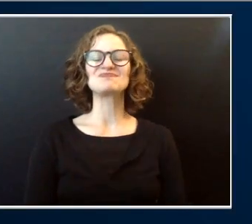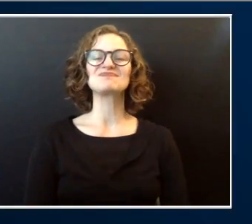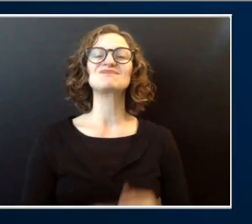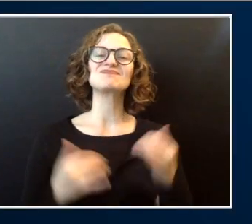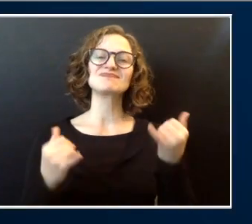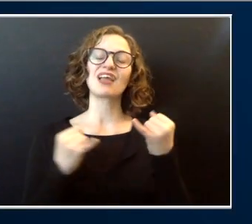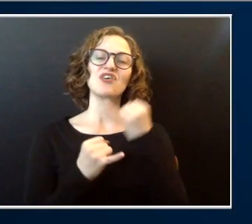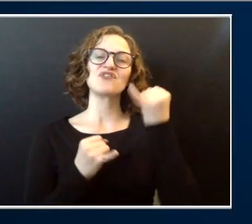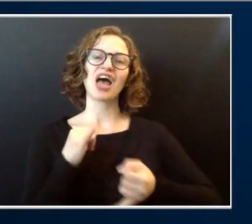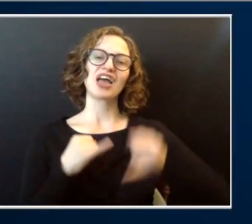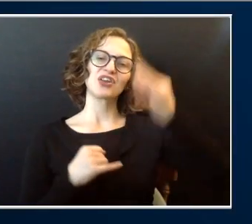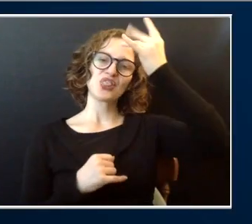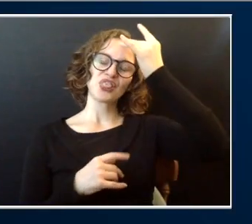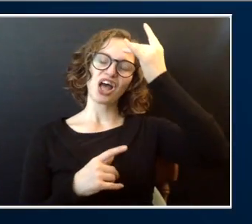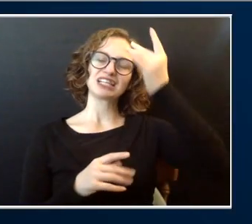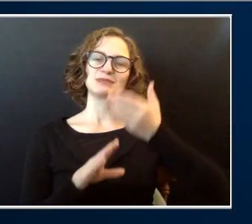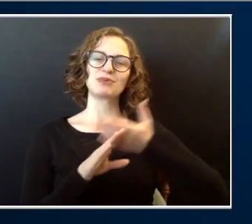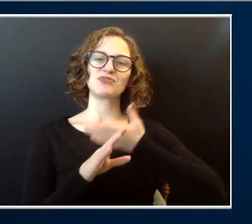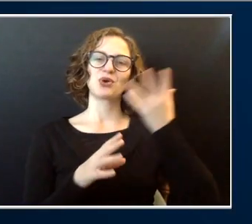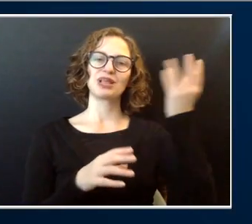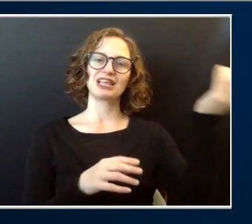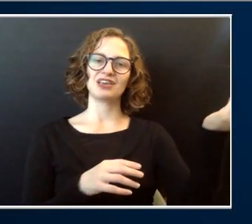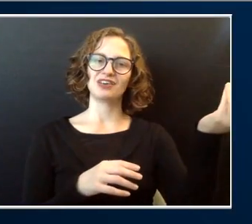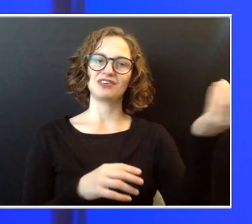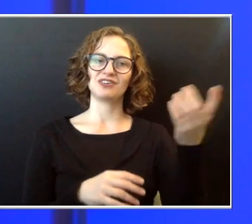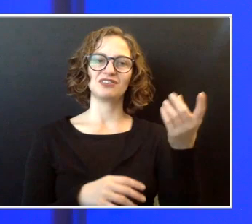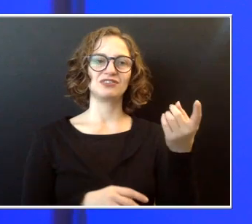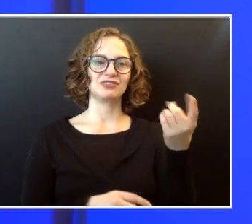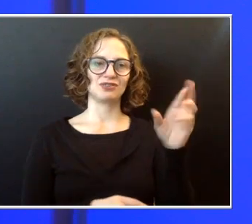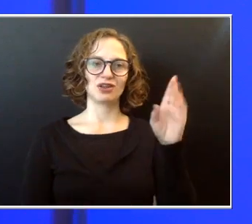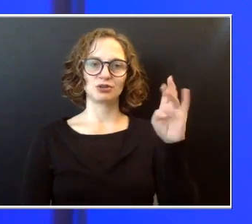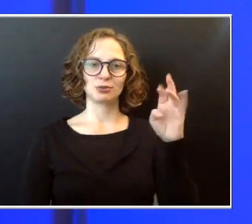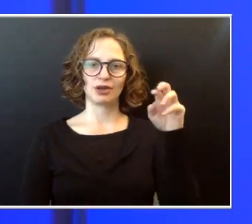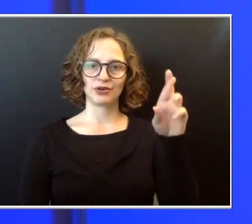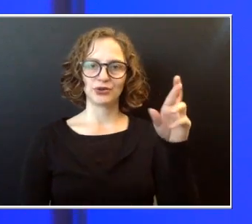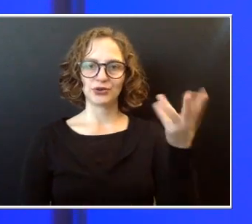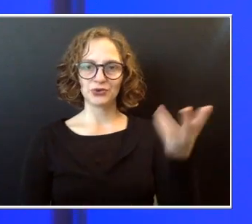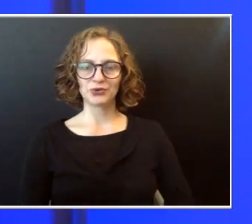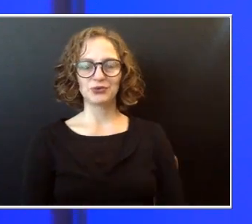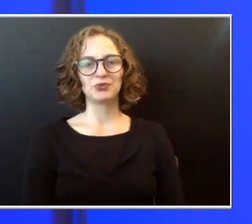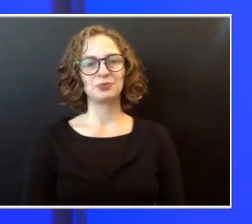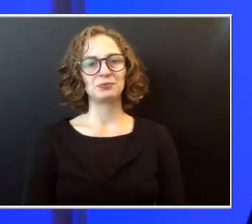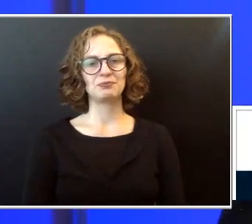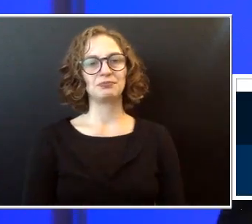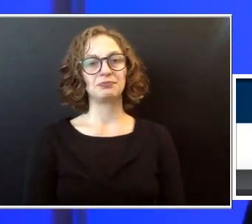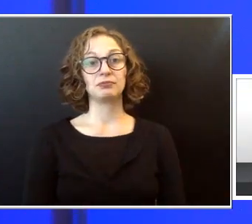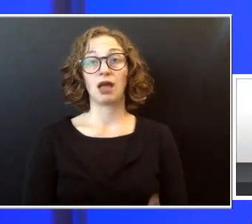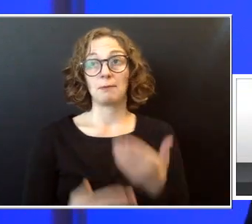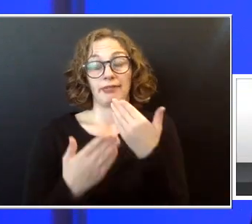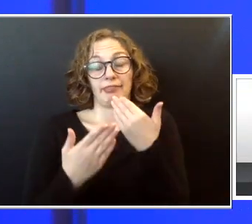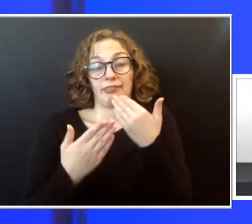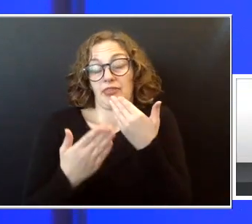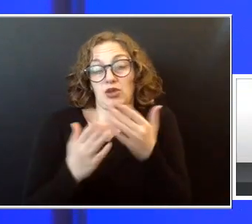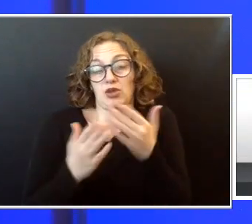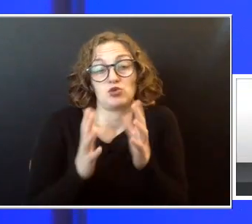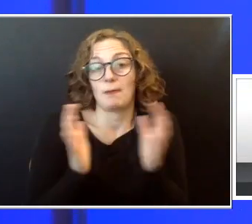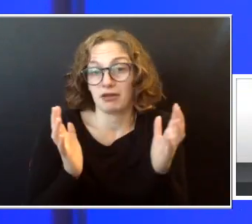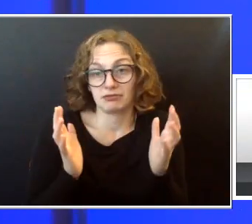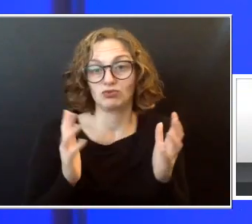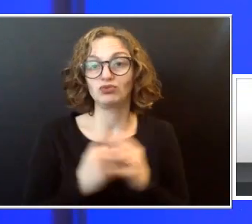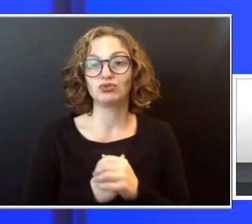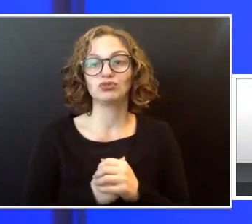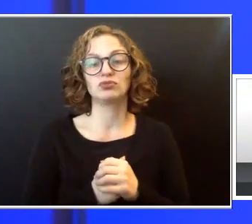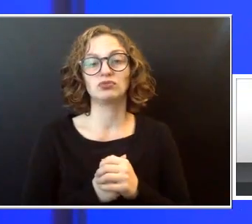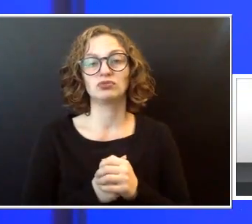here today before we go. Dr. Byer, let's start with you. Well, thank you so much. Thank you very much for having me here,